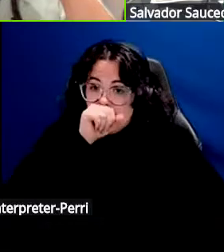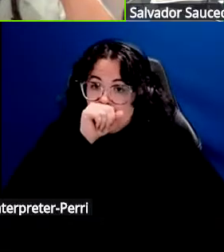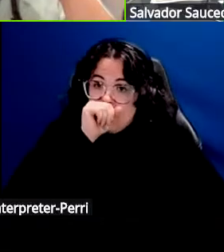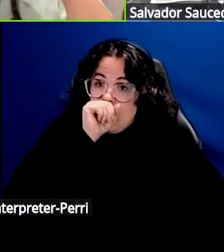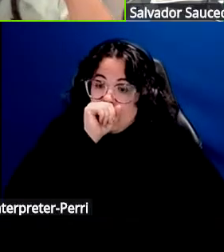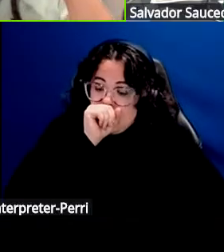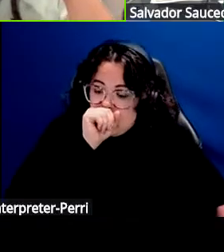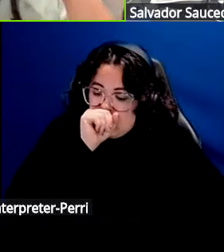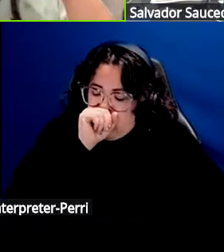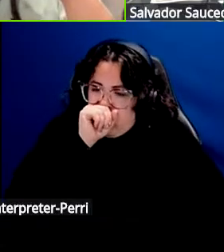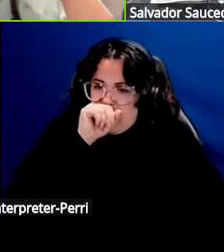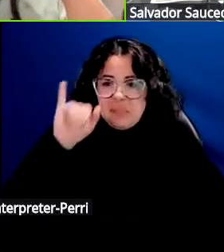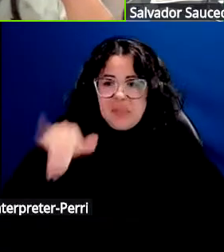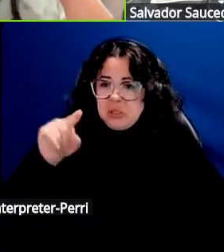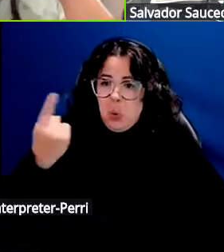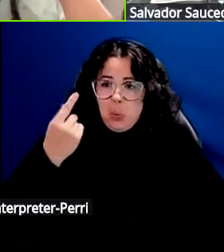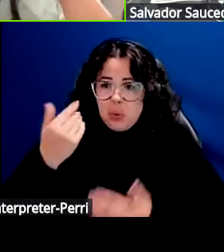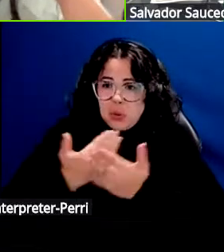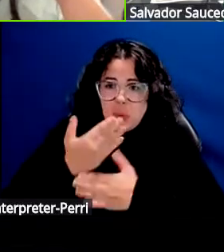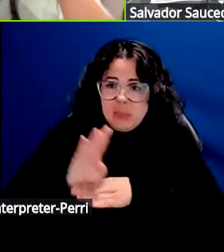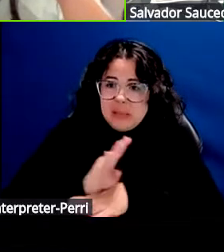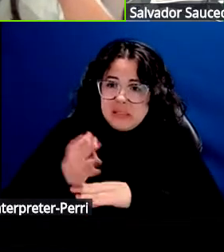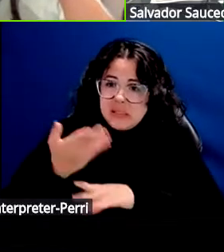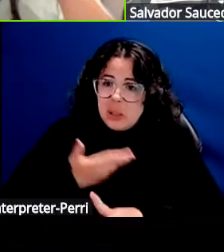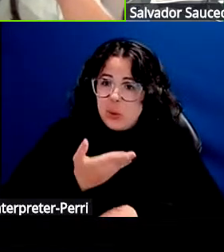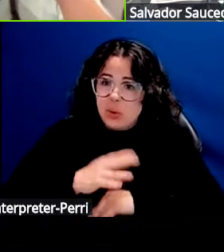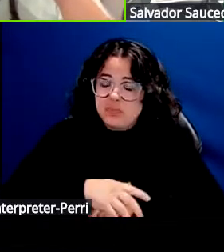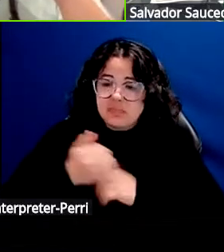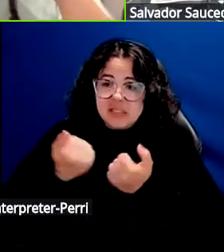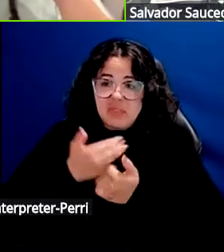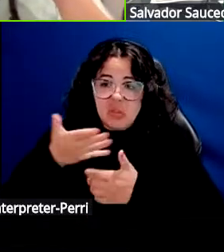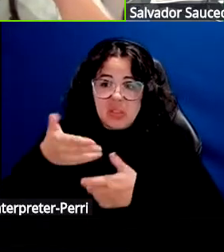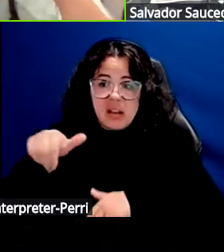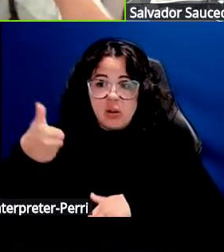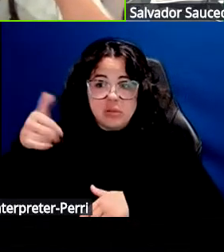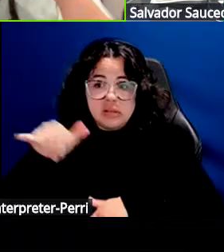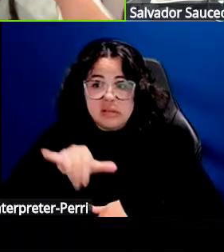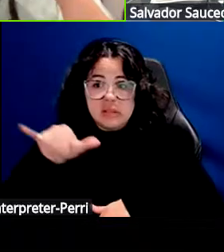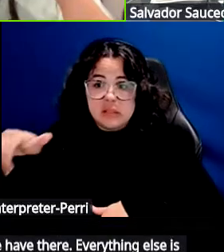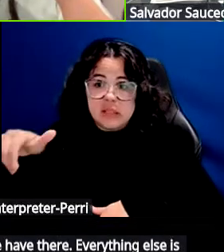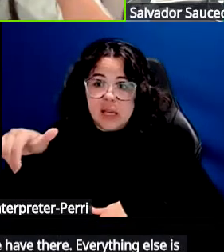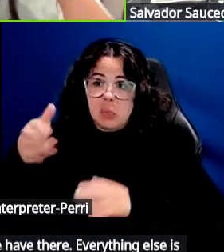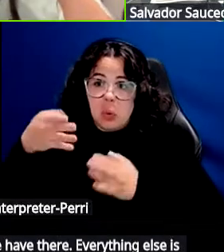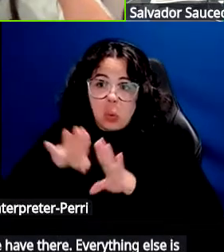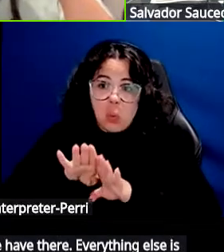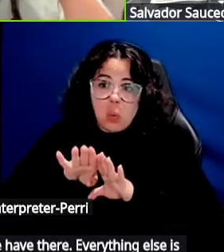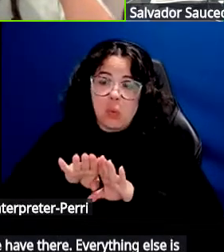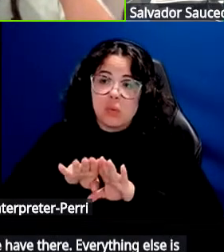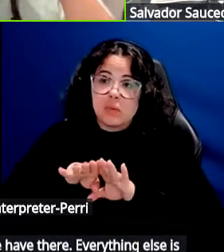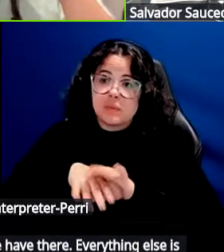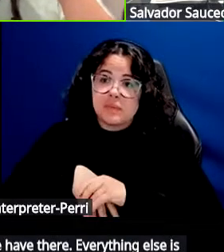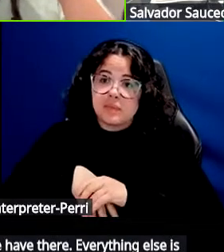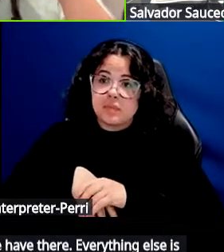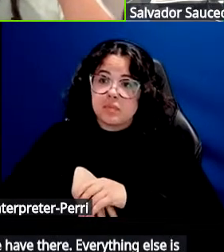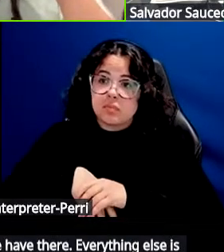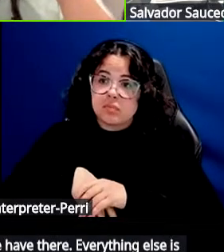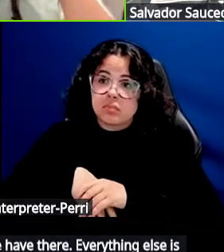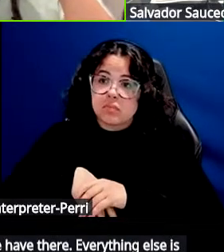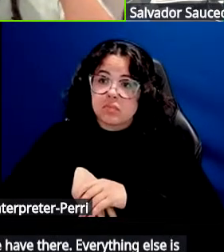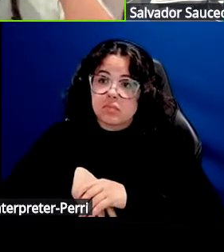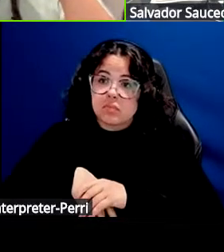shelter. That's the only new business that we have there. Everything else is the same or have closed.